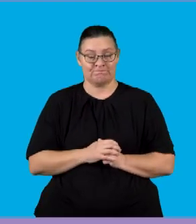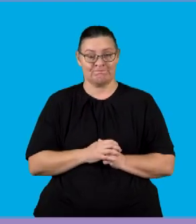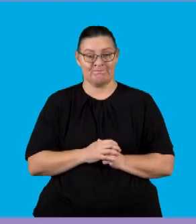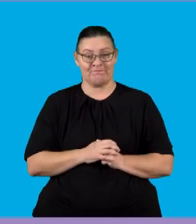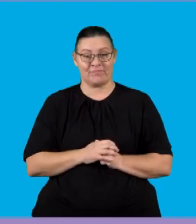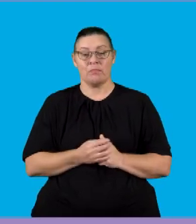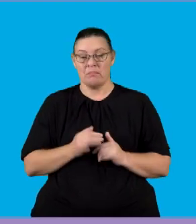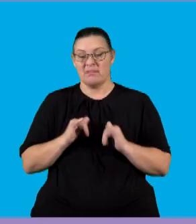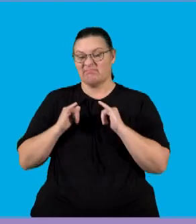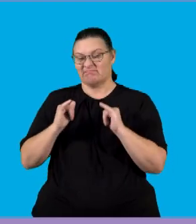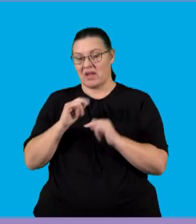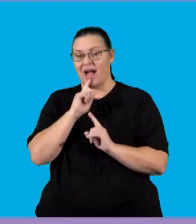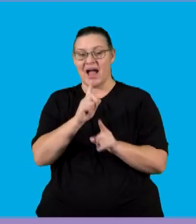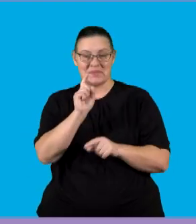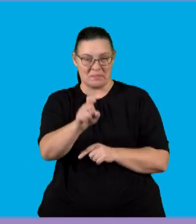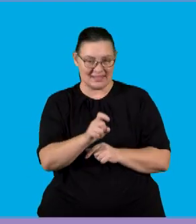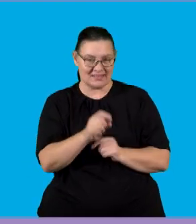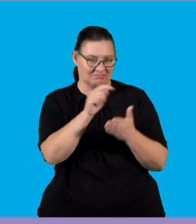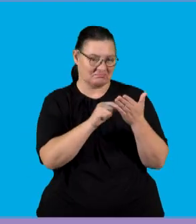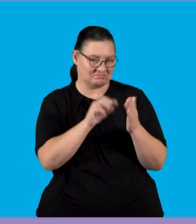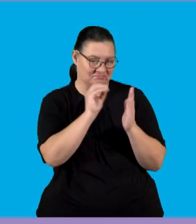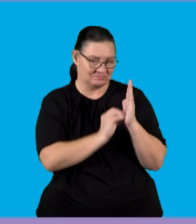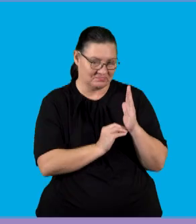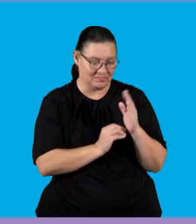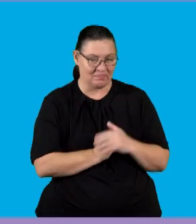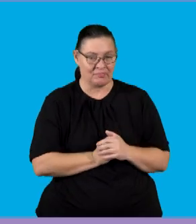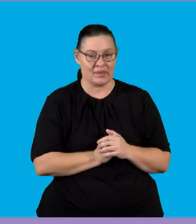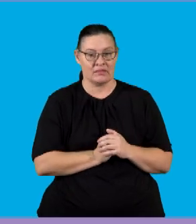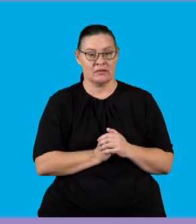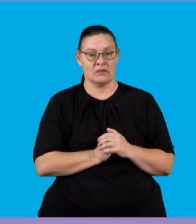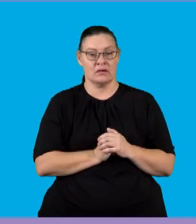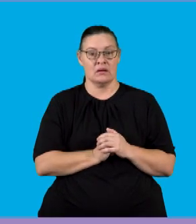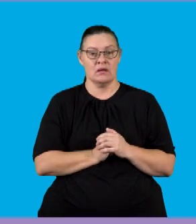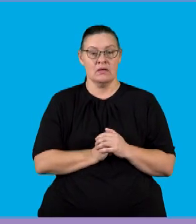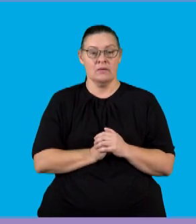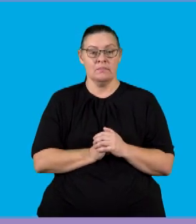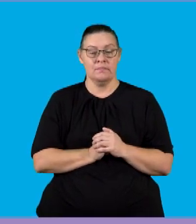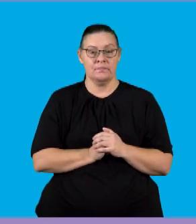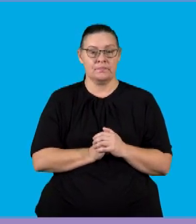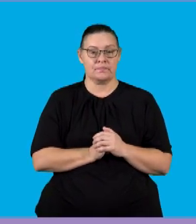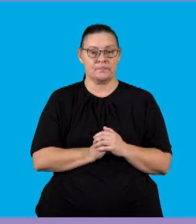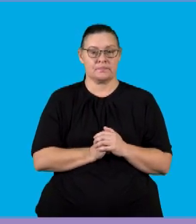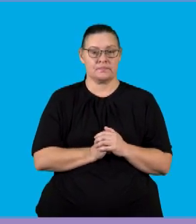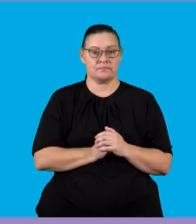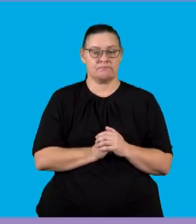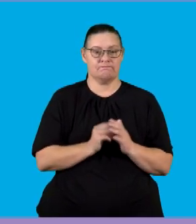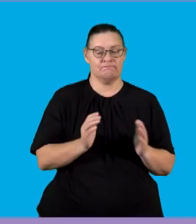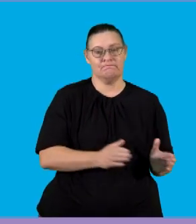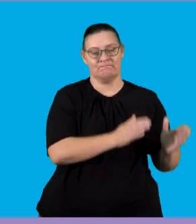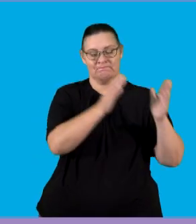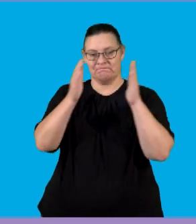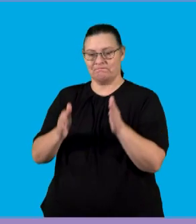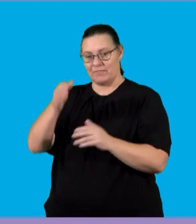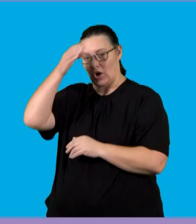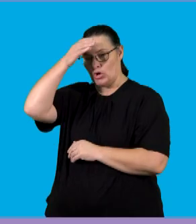1024. You should be getting the same answer on your calculator. Let's move on to the